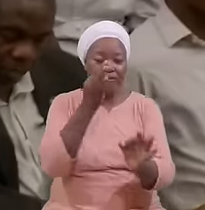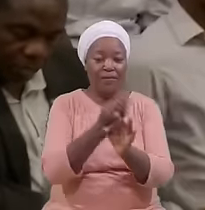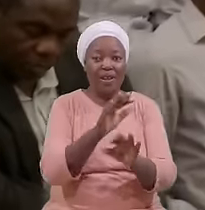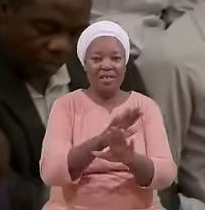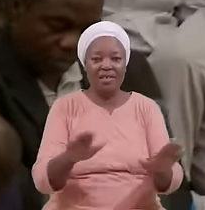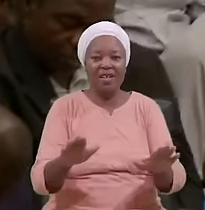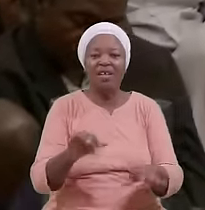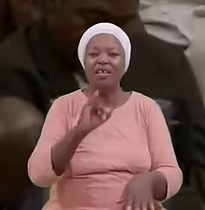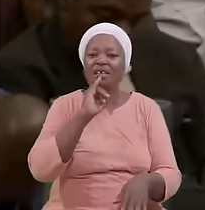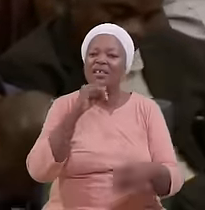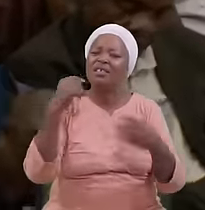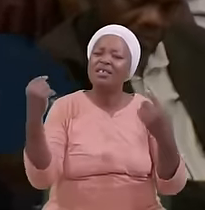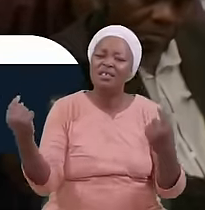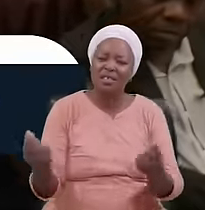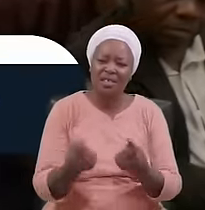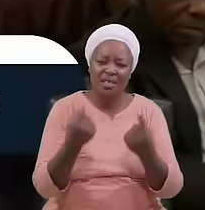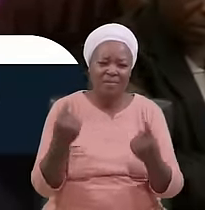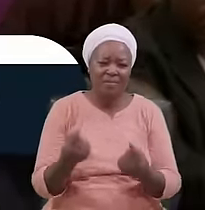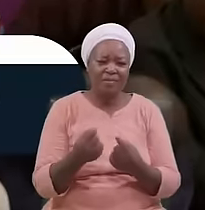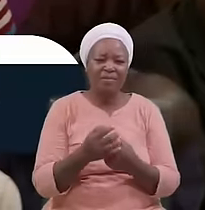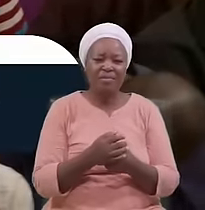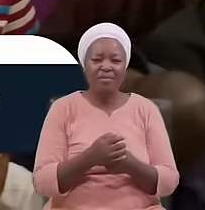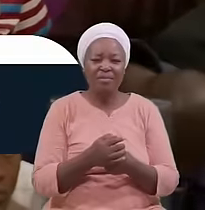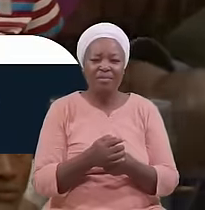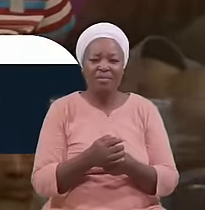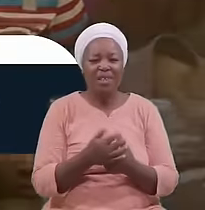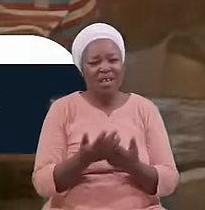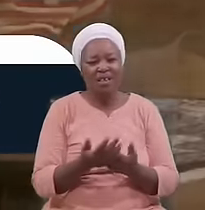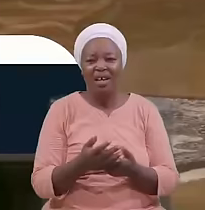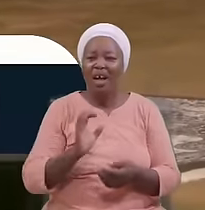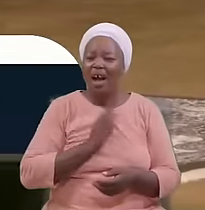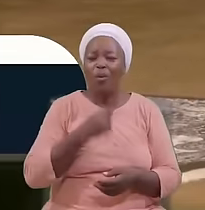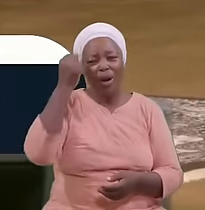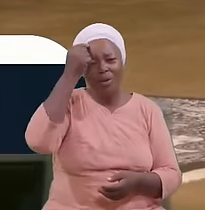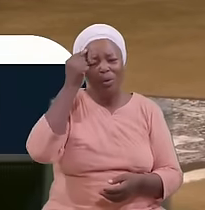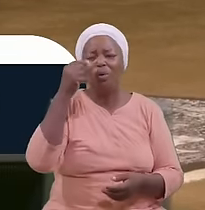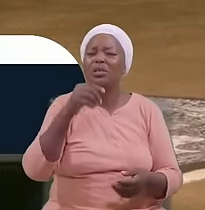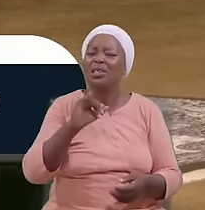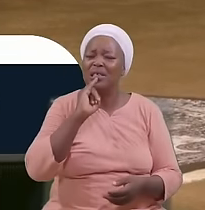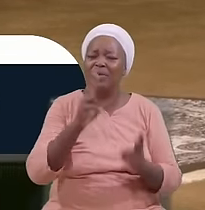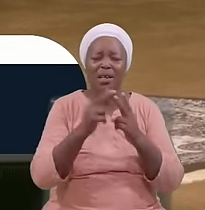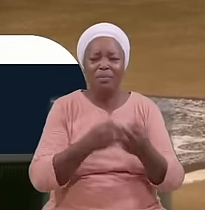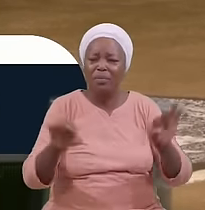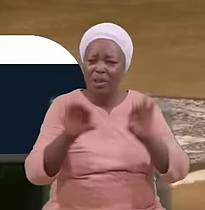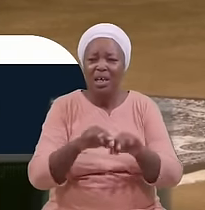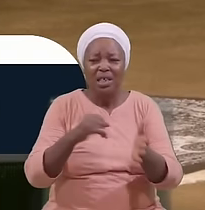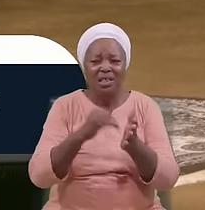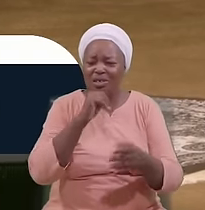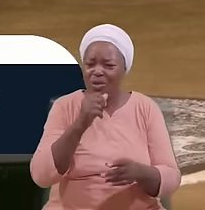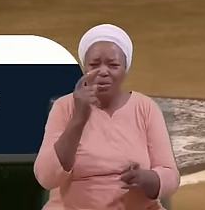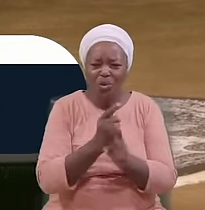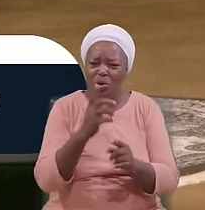sin. You know, our thoughts matter. It's not only what we say with the tongue. After all, it's the thought